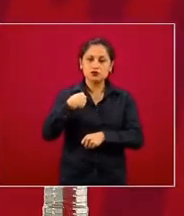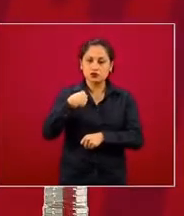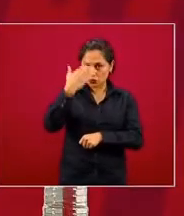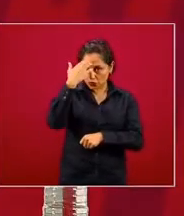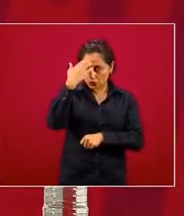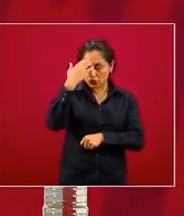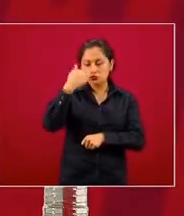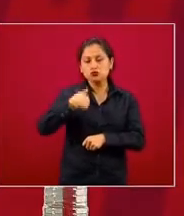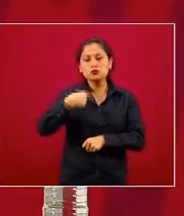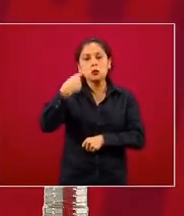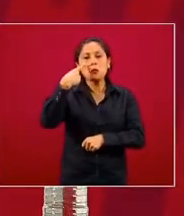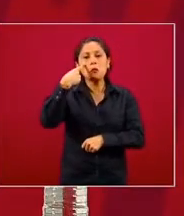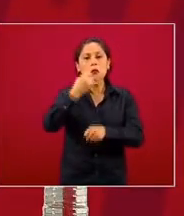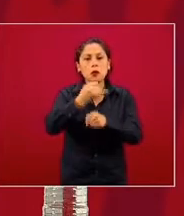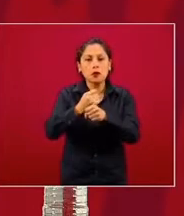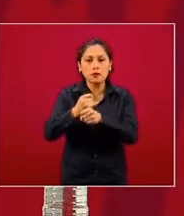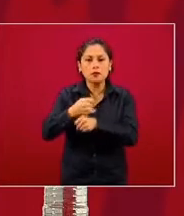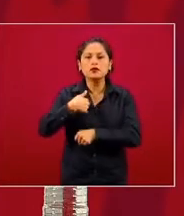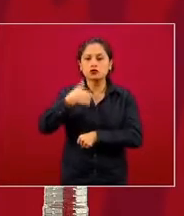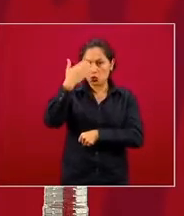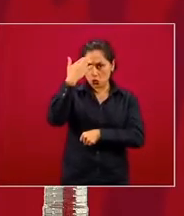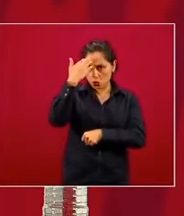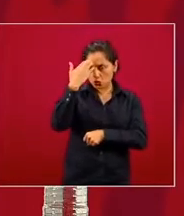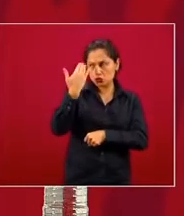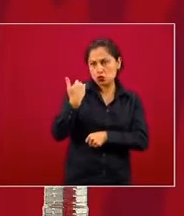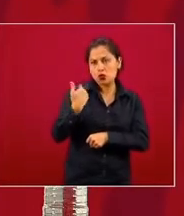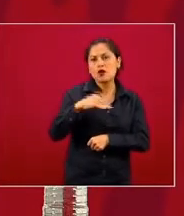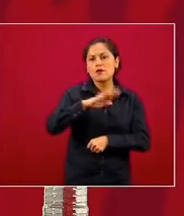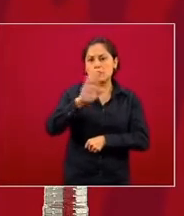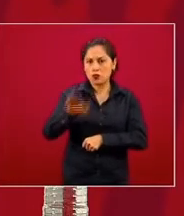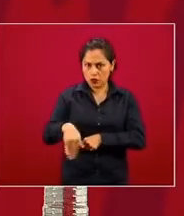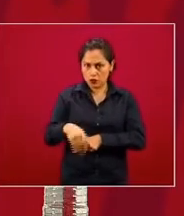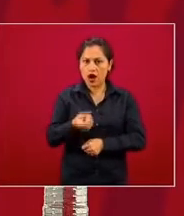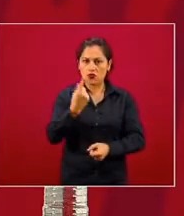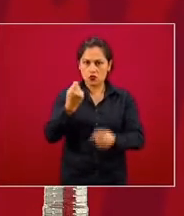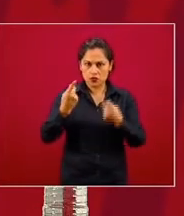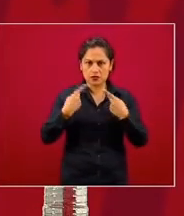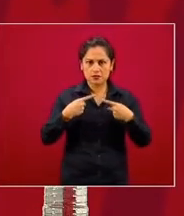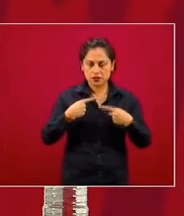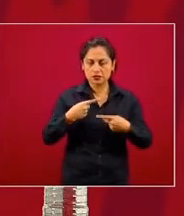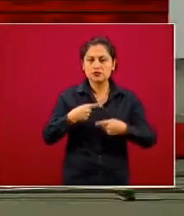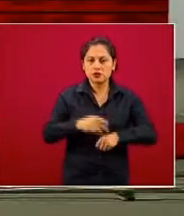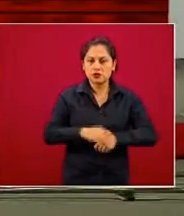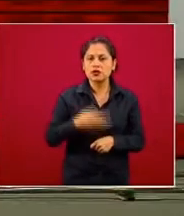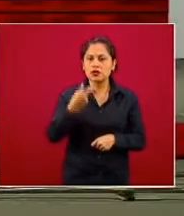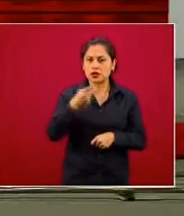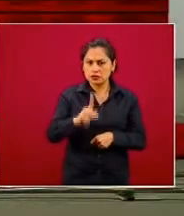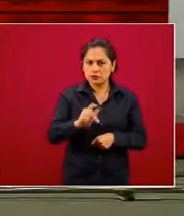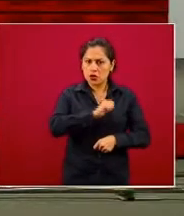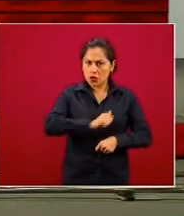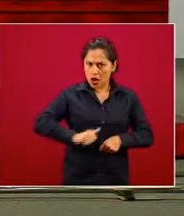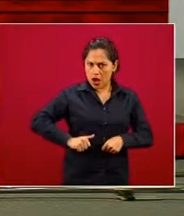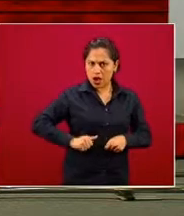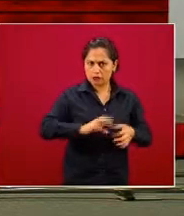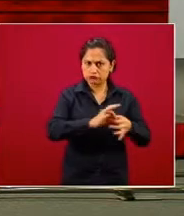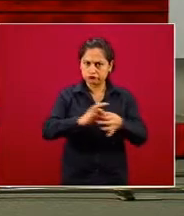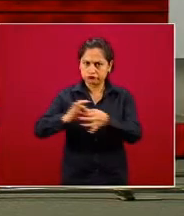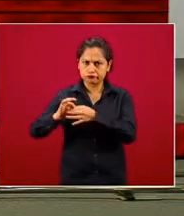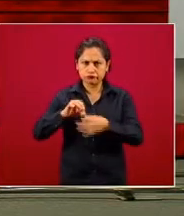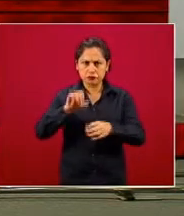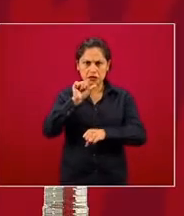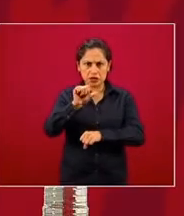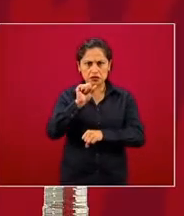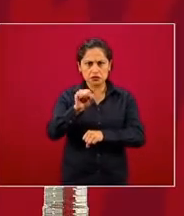and Conozco de some algunos unfortunate casos recent de deaths, fallecimientos but we recientes are reaching y to their estamos en local contacto con government las alcaldías. Hay so that we una can coordinación con las